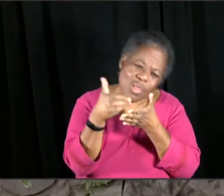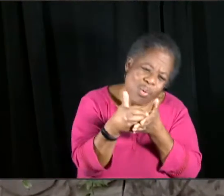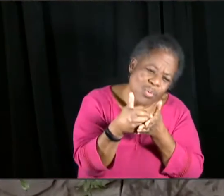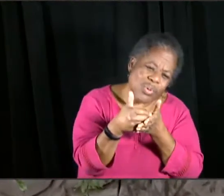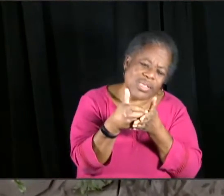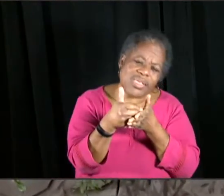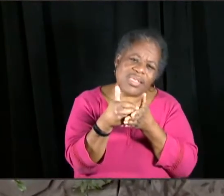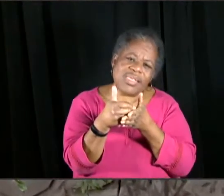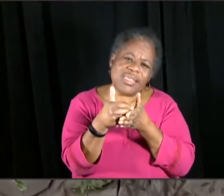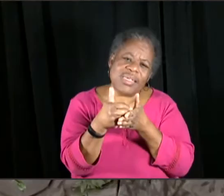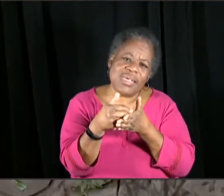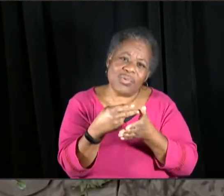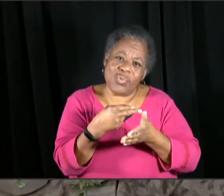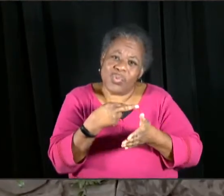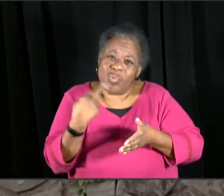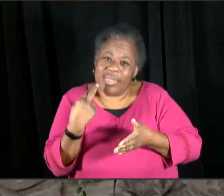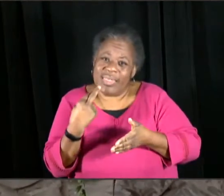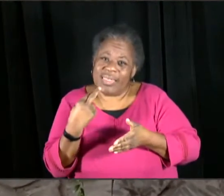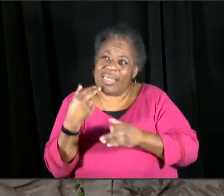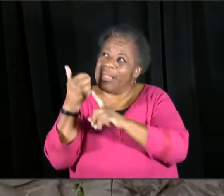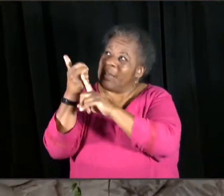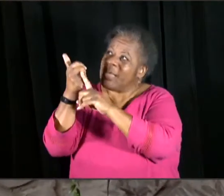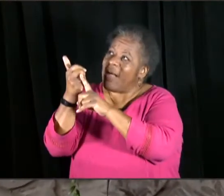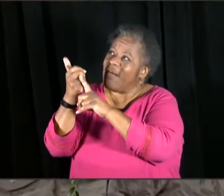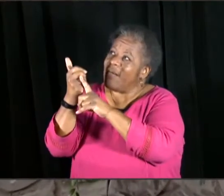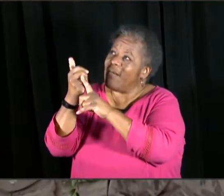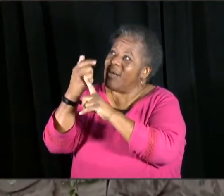it all for us.